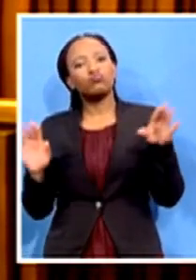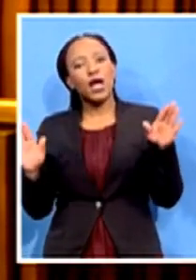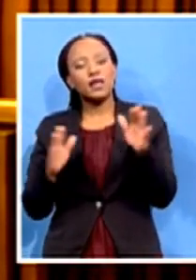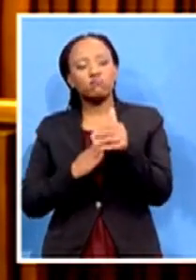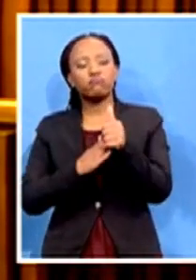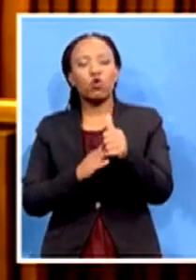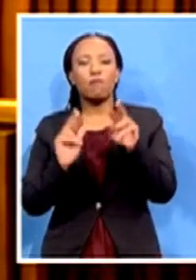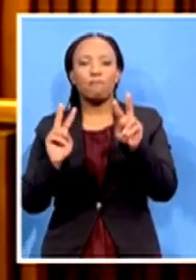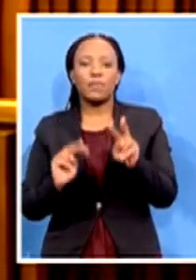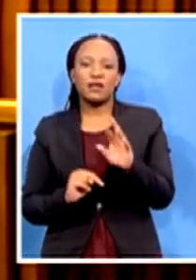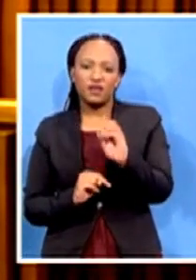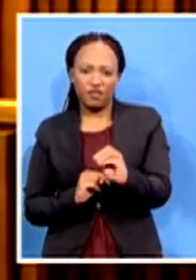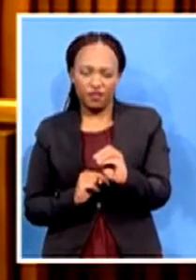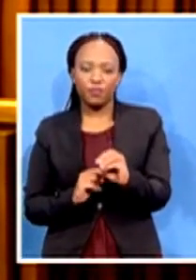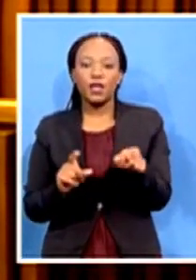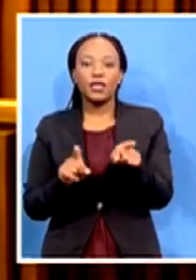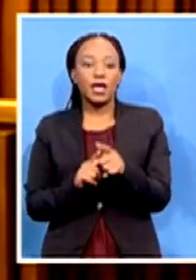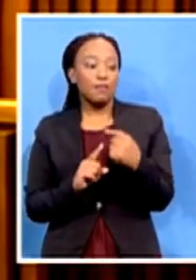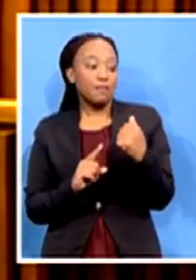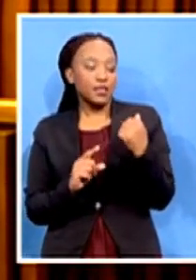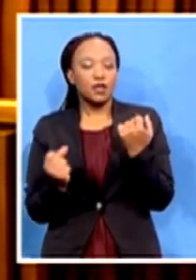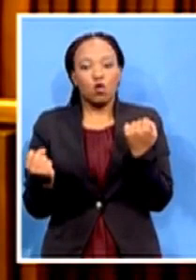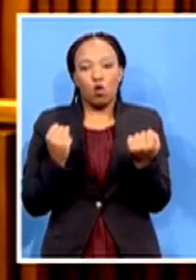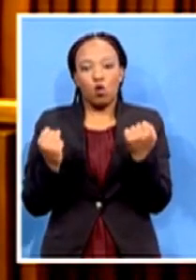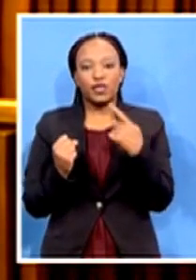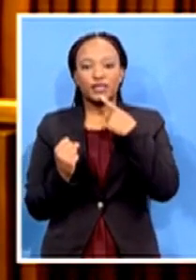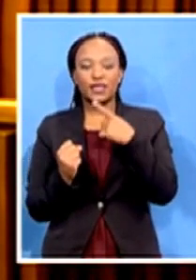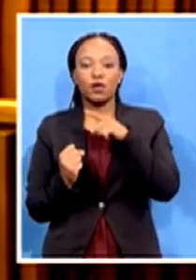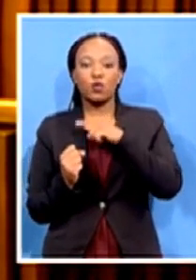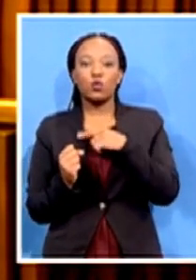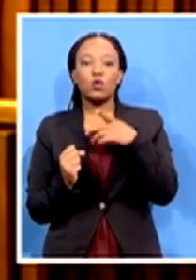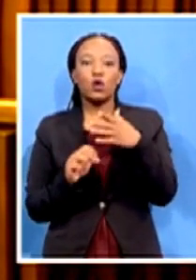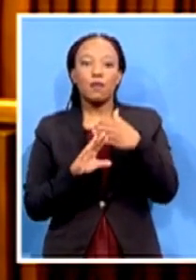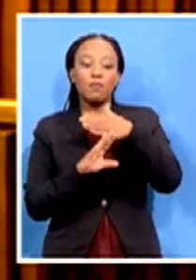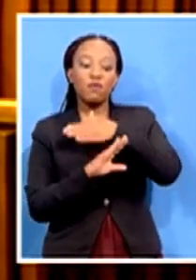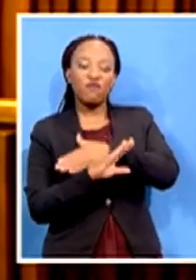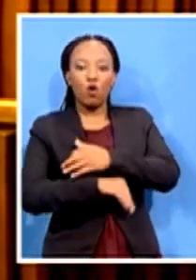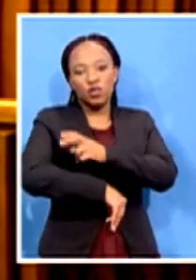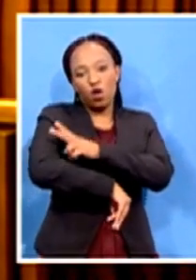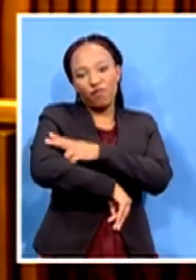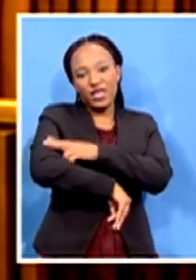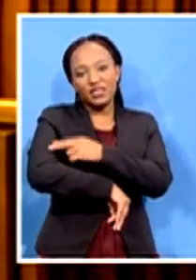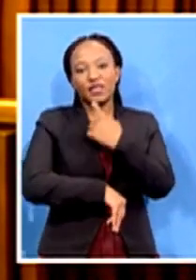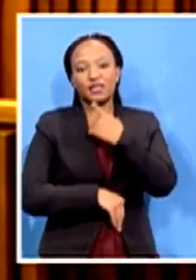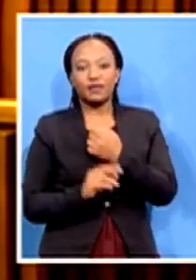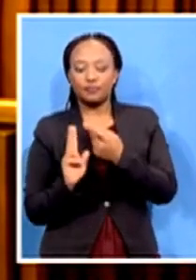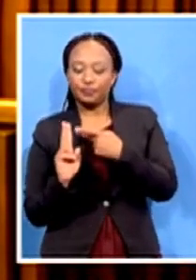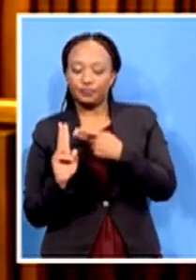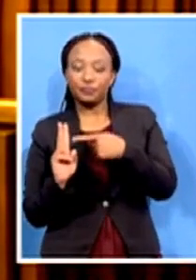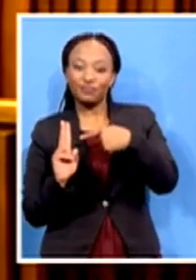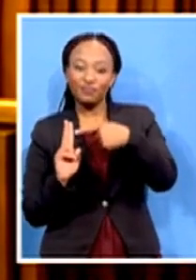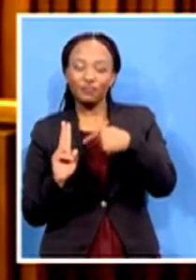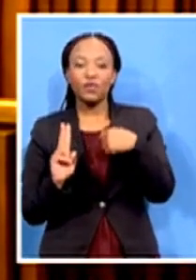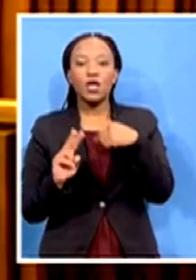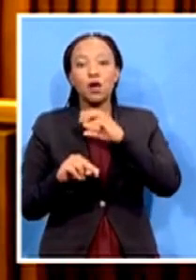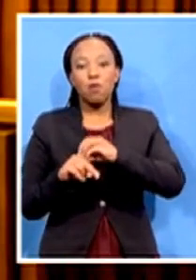that the testimony by the probation officer that Mdluli and Mthunzi had issues, you know, anger issues,